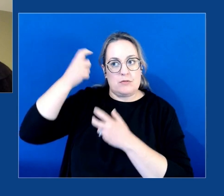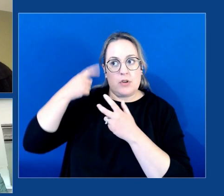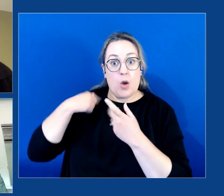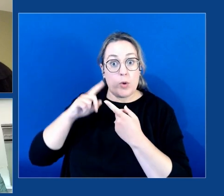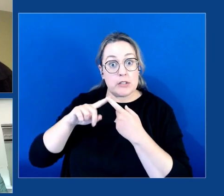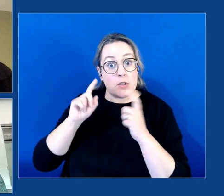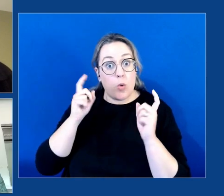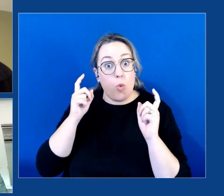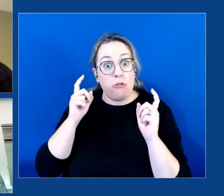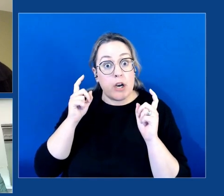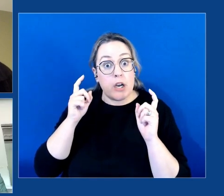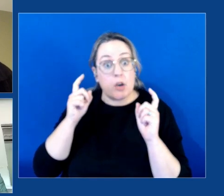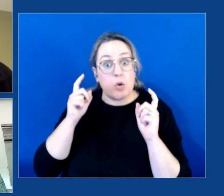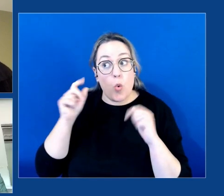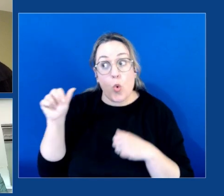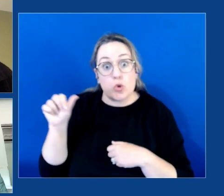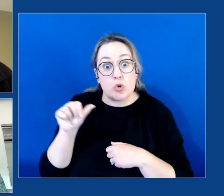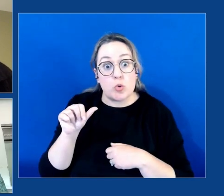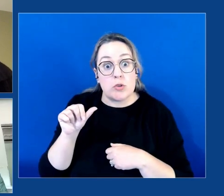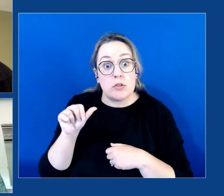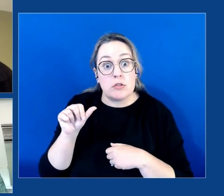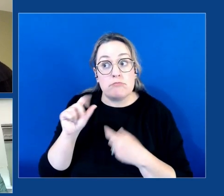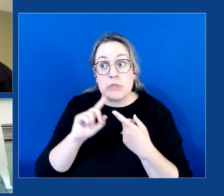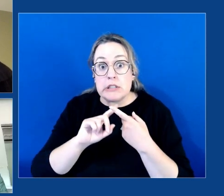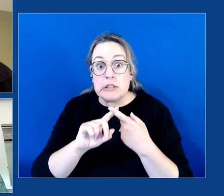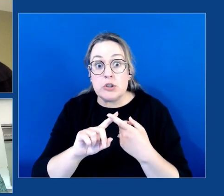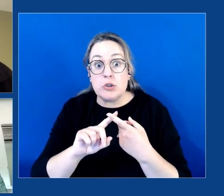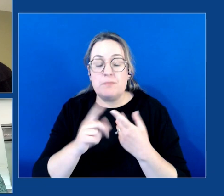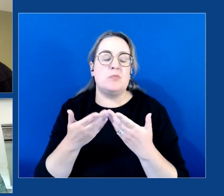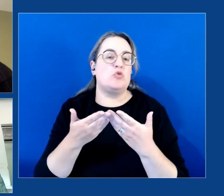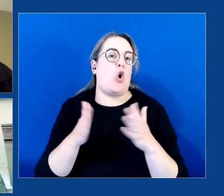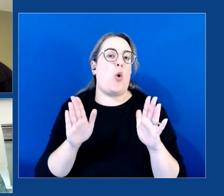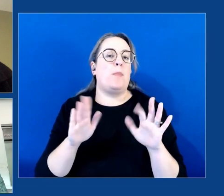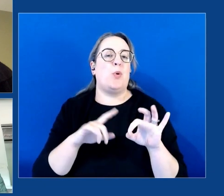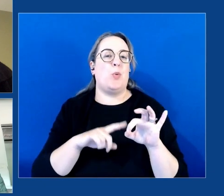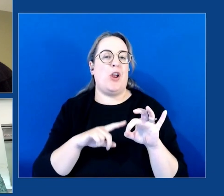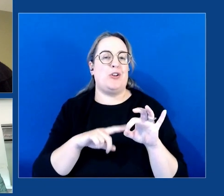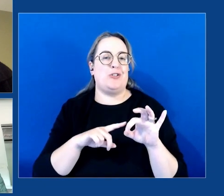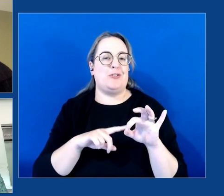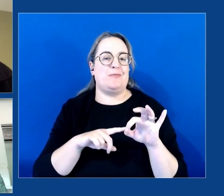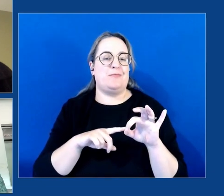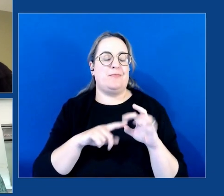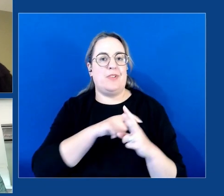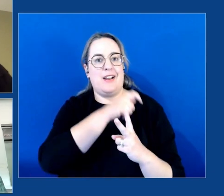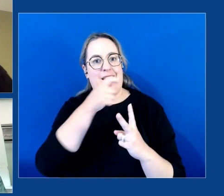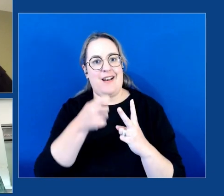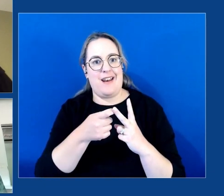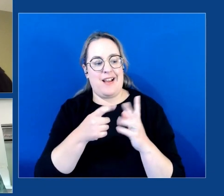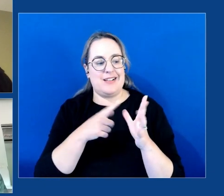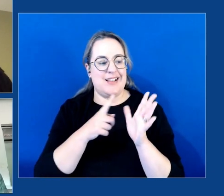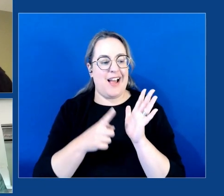we be? Anyway, that's an open question. Next is Professor Allan Marett. Allan,